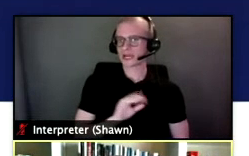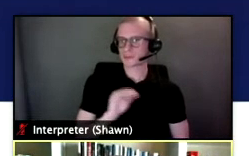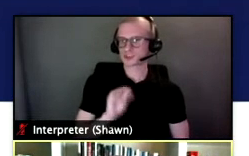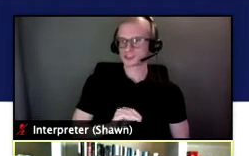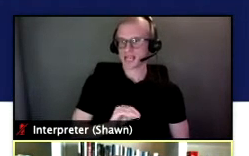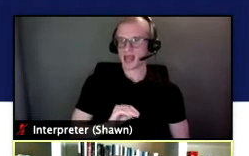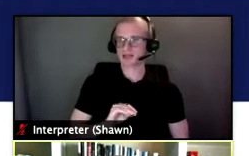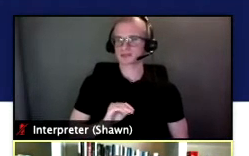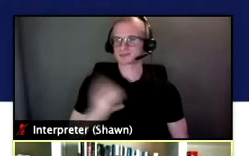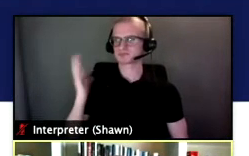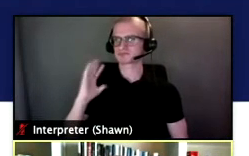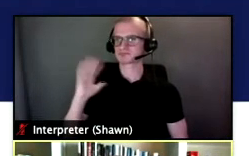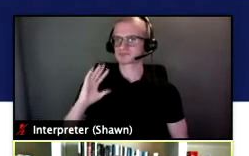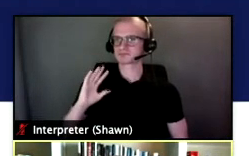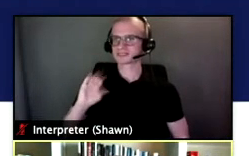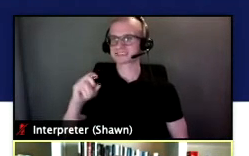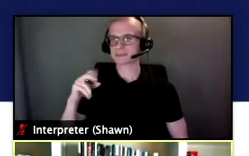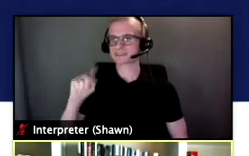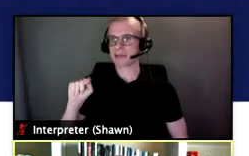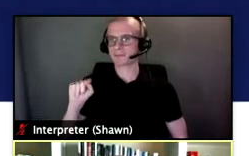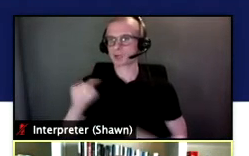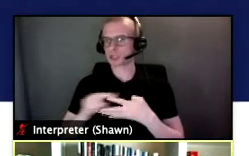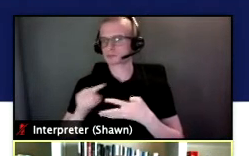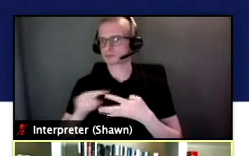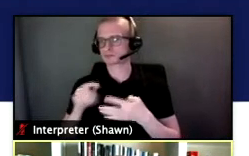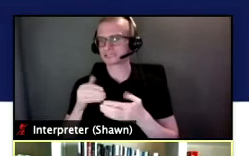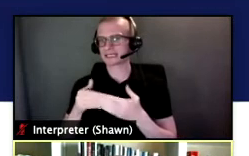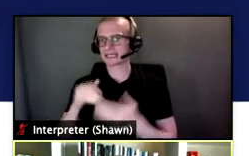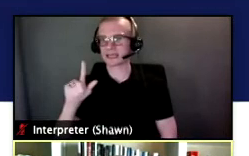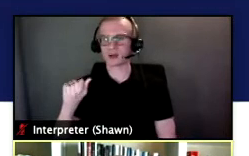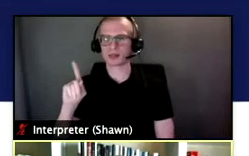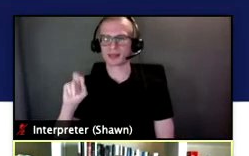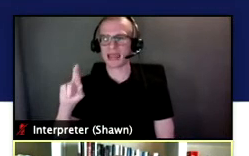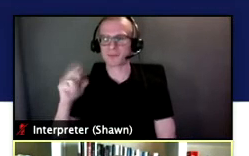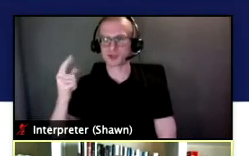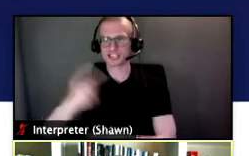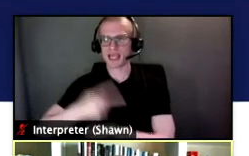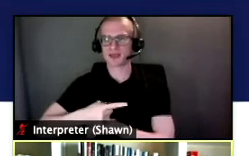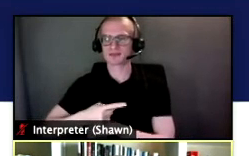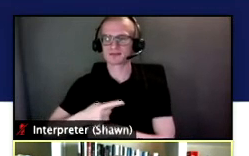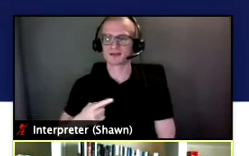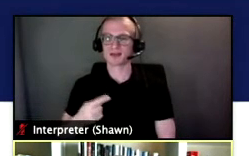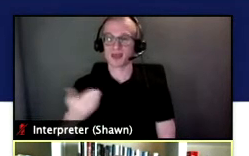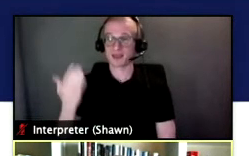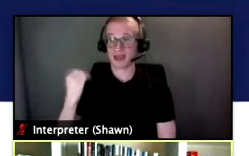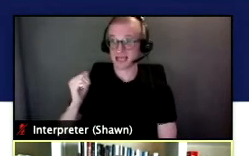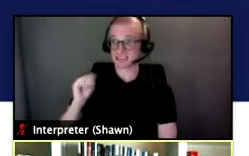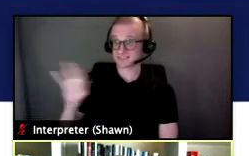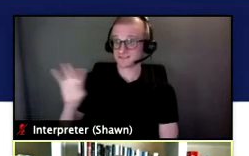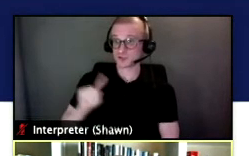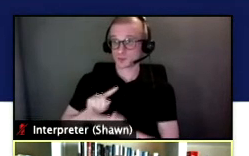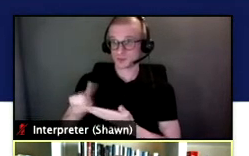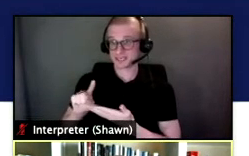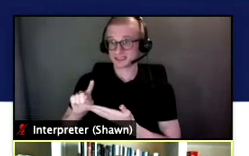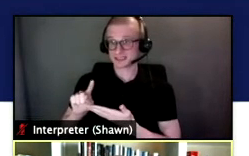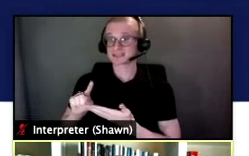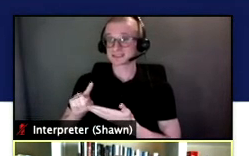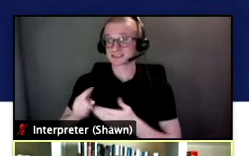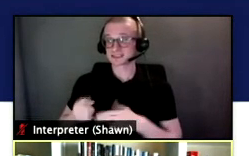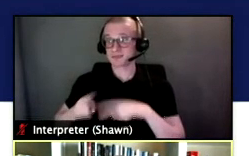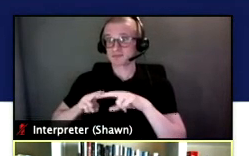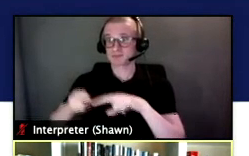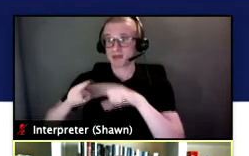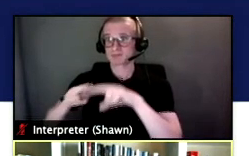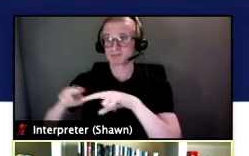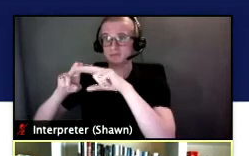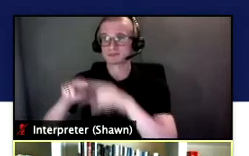of September around Labor Day. And now over the last 4 weeks, you see positivity rates climbing from 6 to 7, 9,